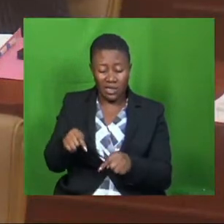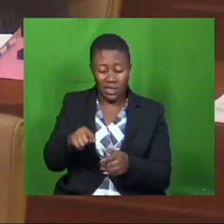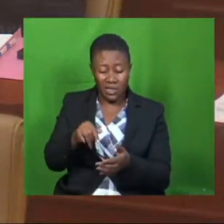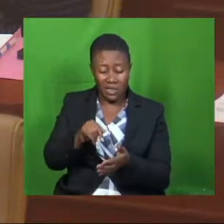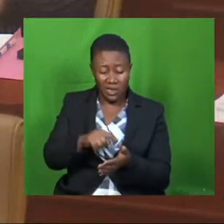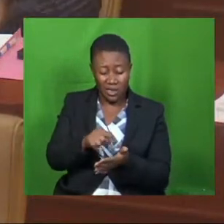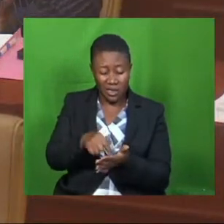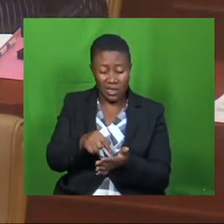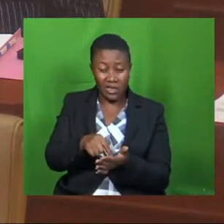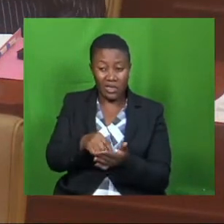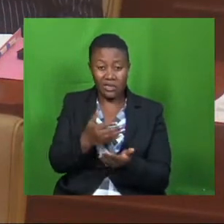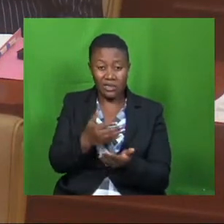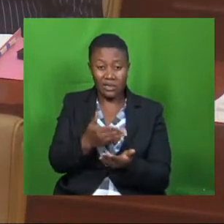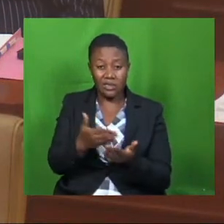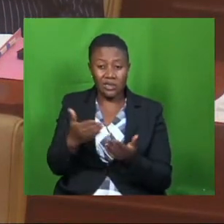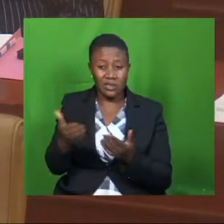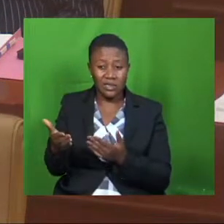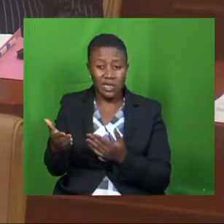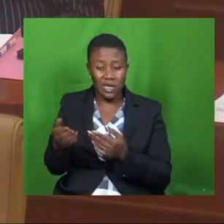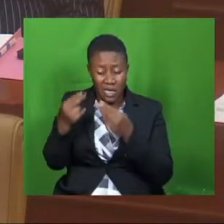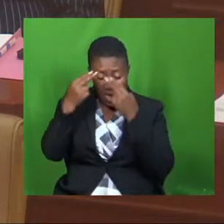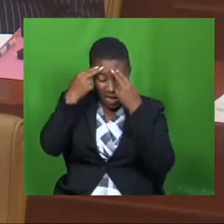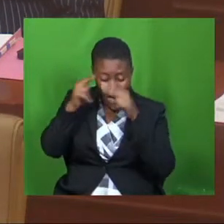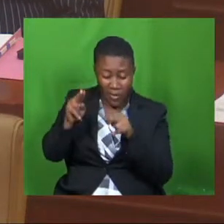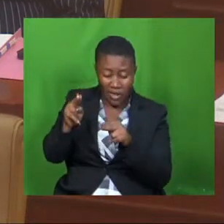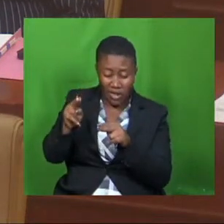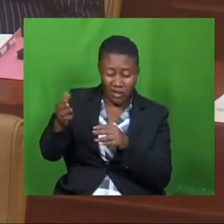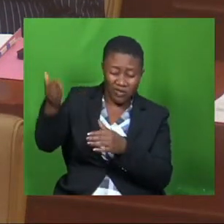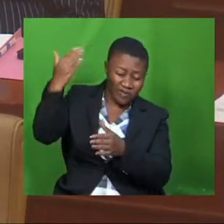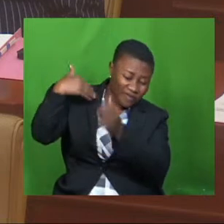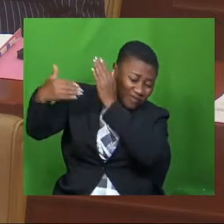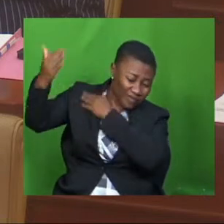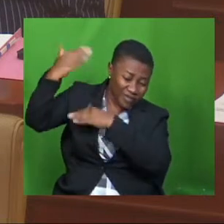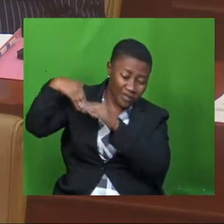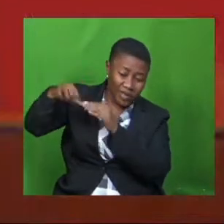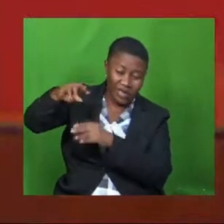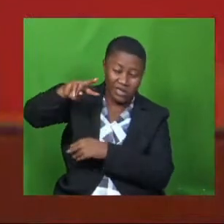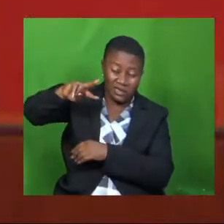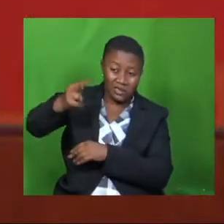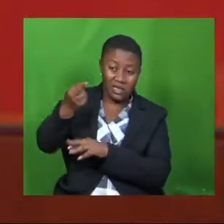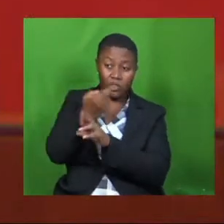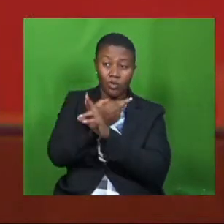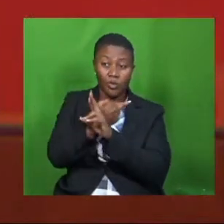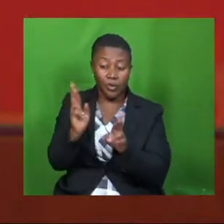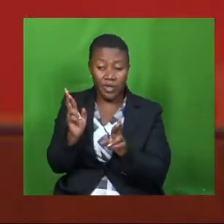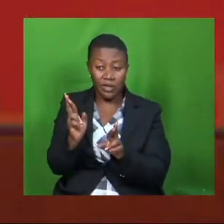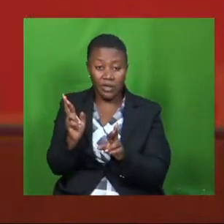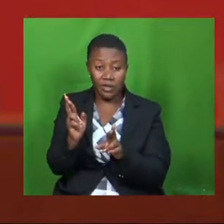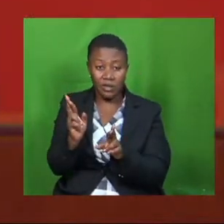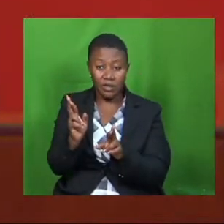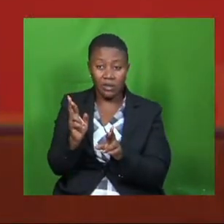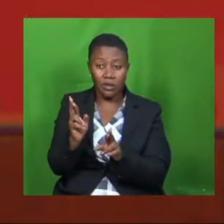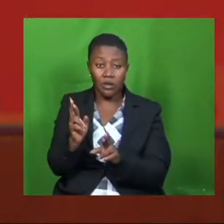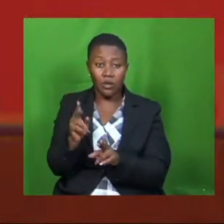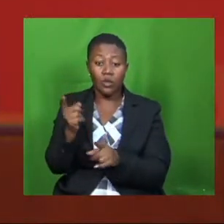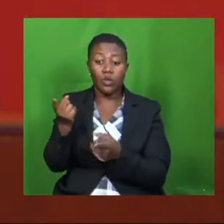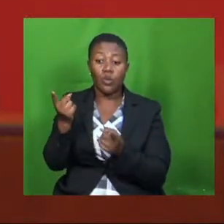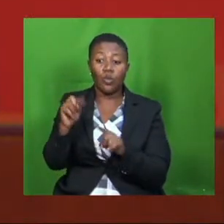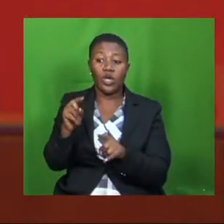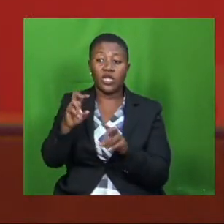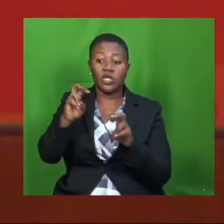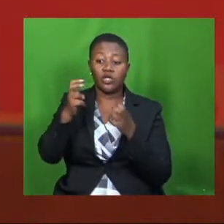today to come and answer a number of questions. These questions stand in the name of